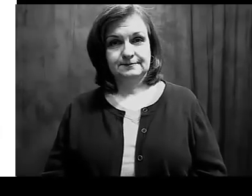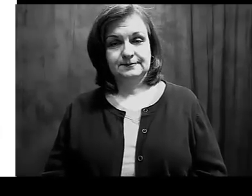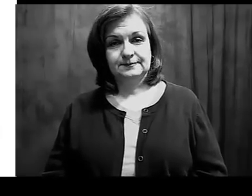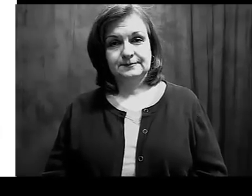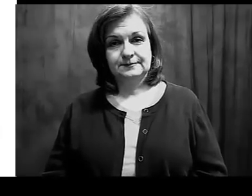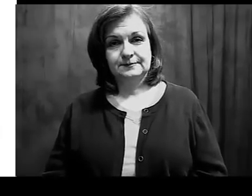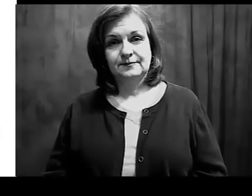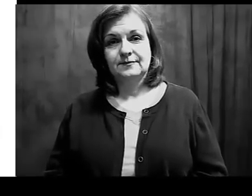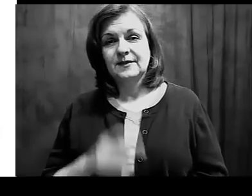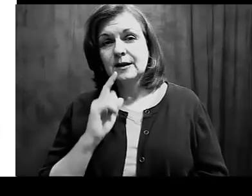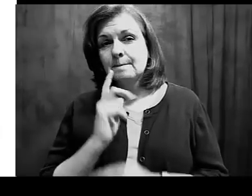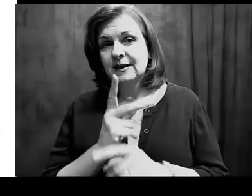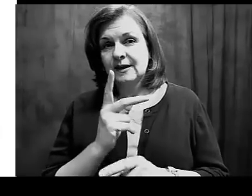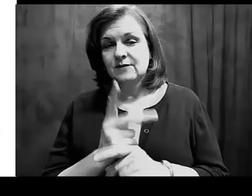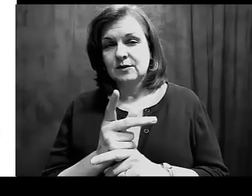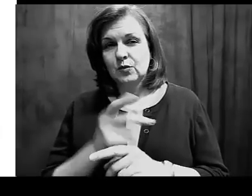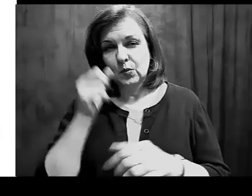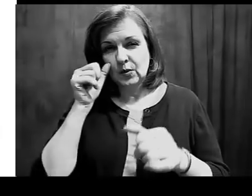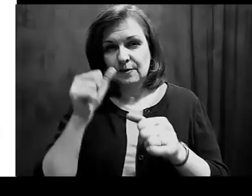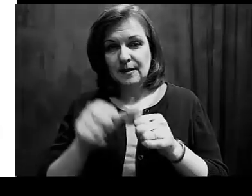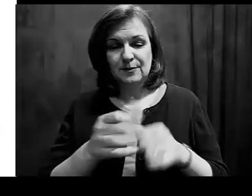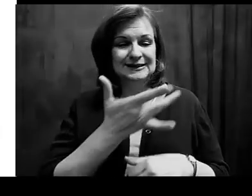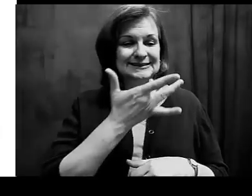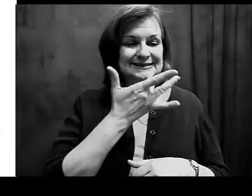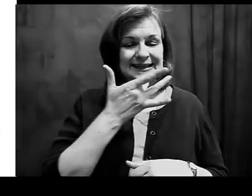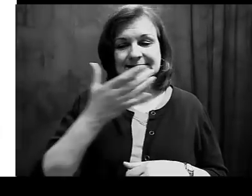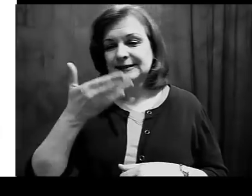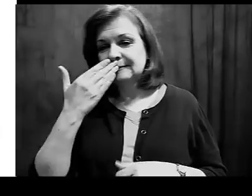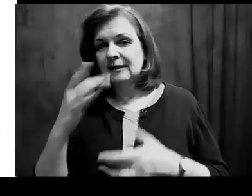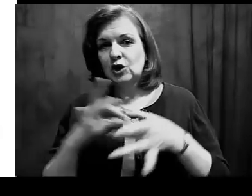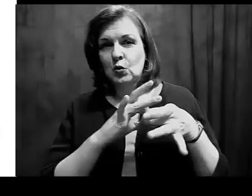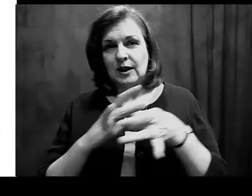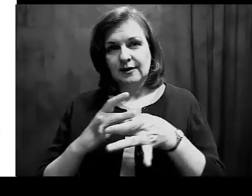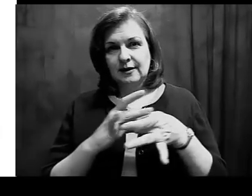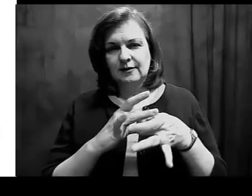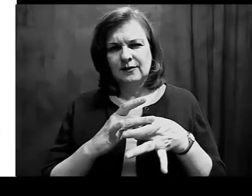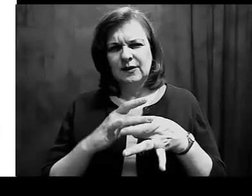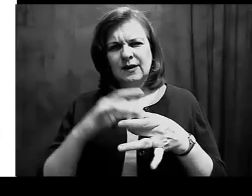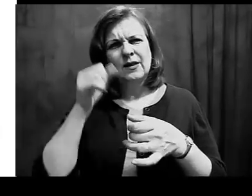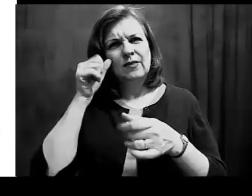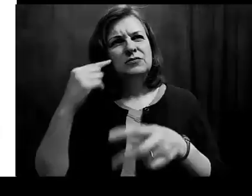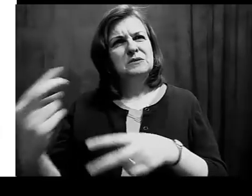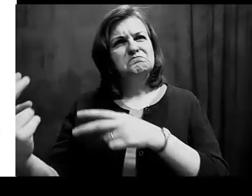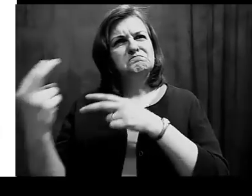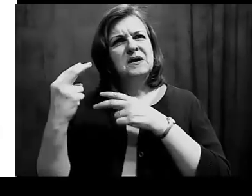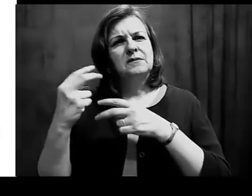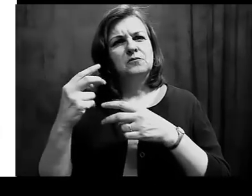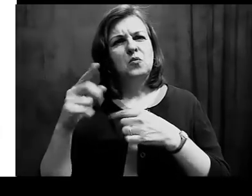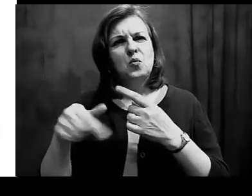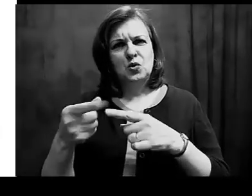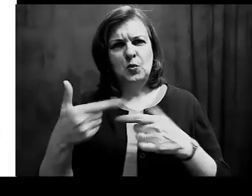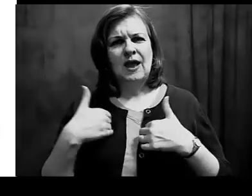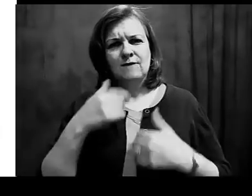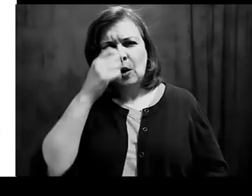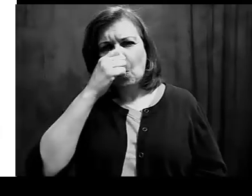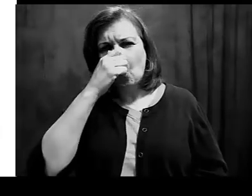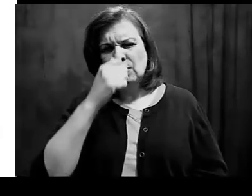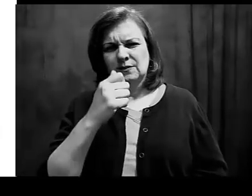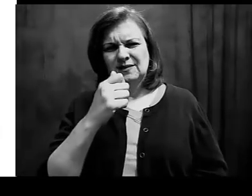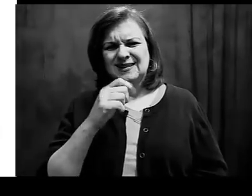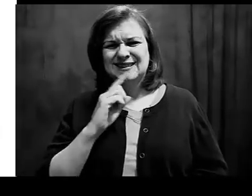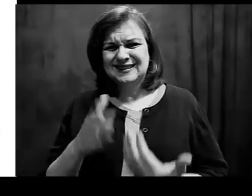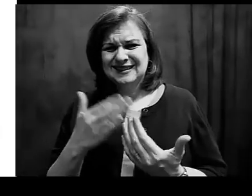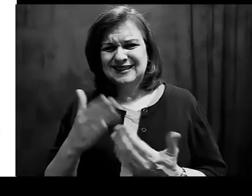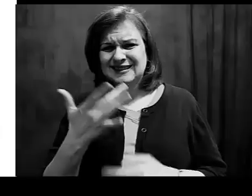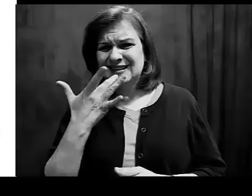is that taste and smell often interact. Think about the last time you had a cold. How easy